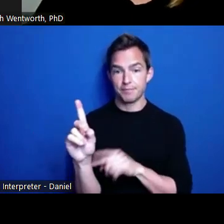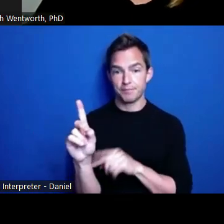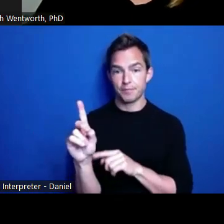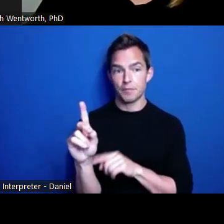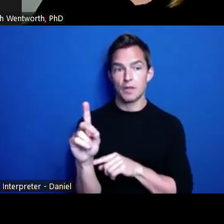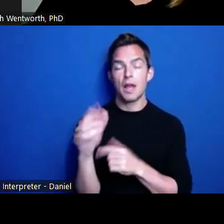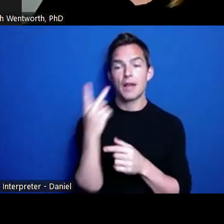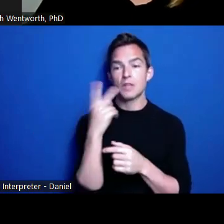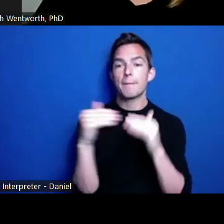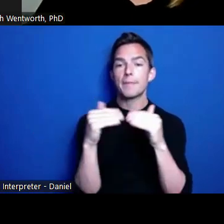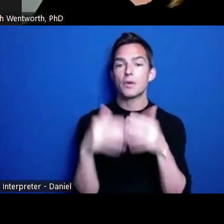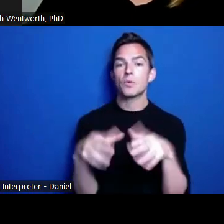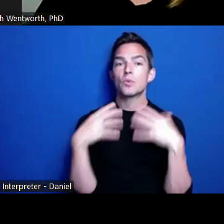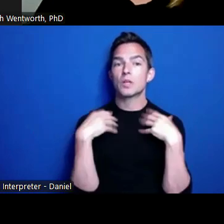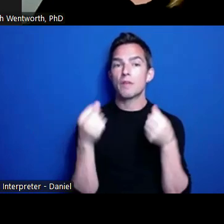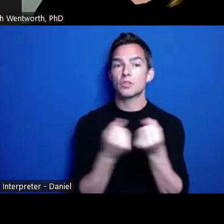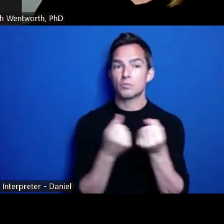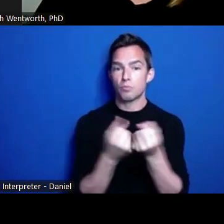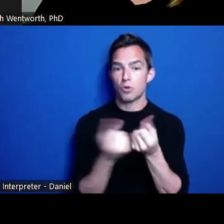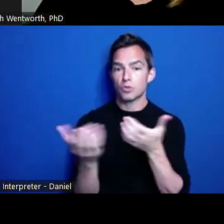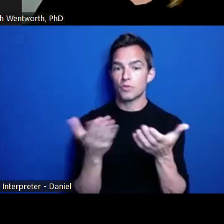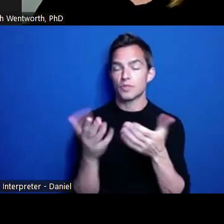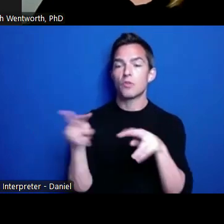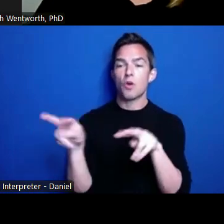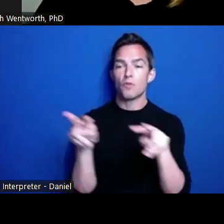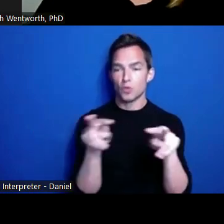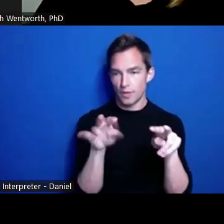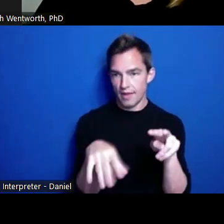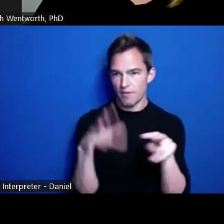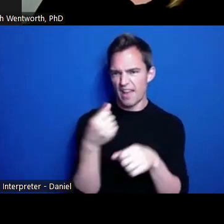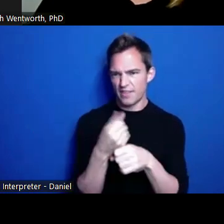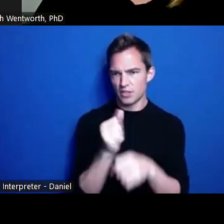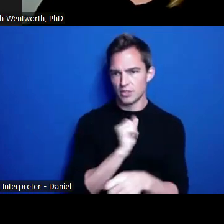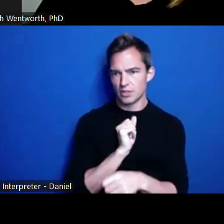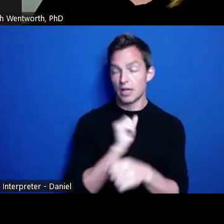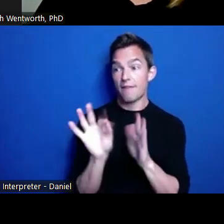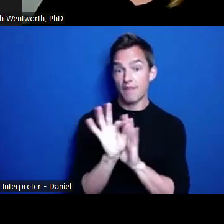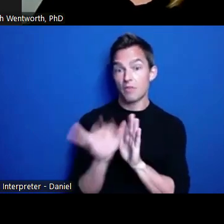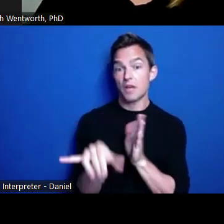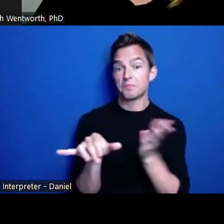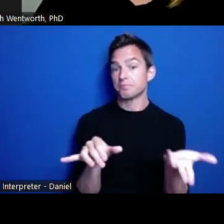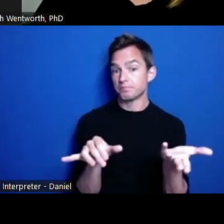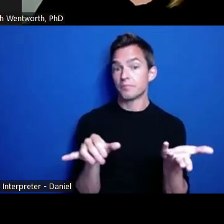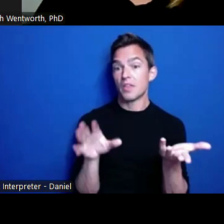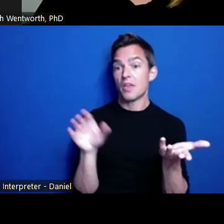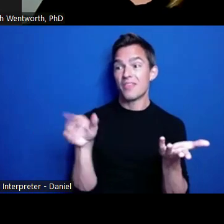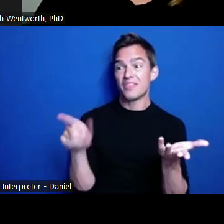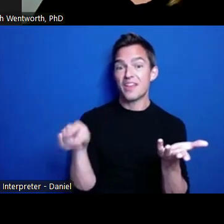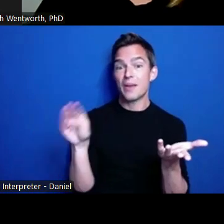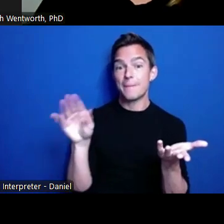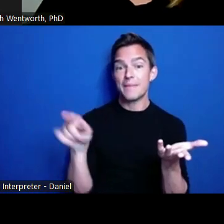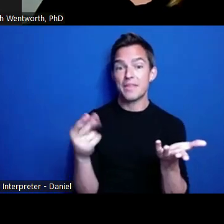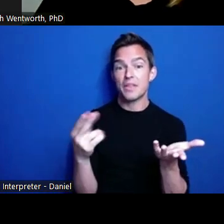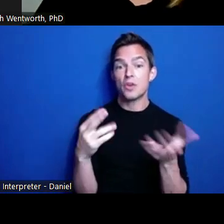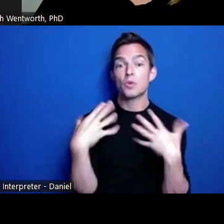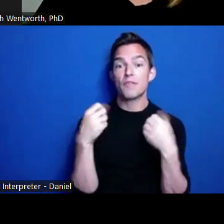peer recovery sports services in our state for about 5 years. And what I found is that there was this myth that recovery only